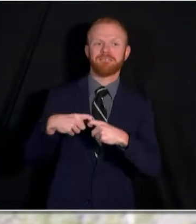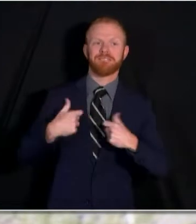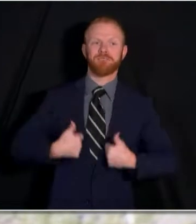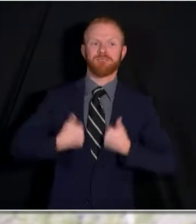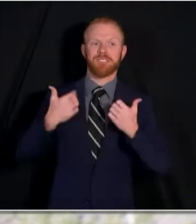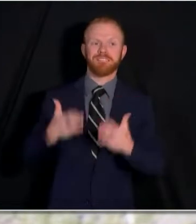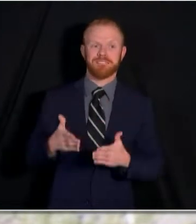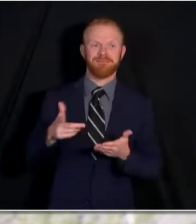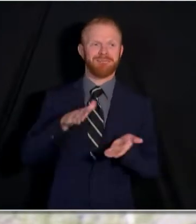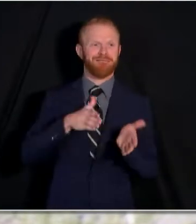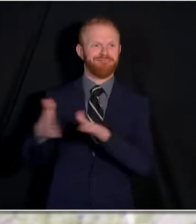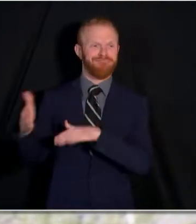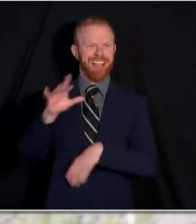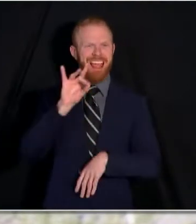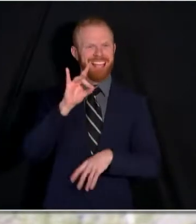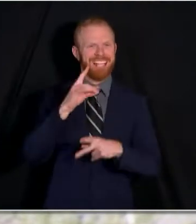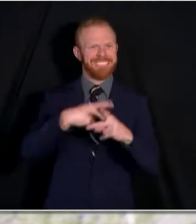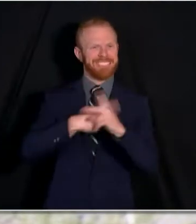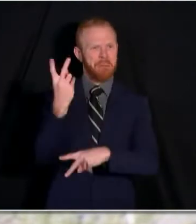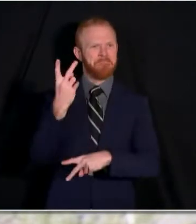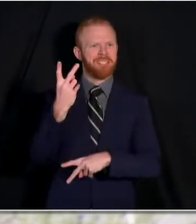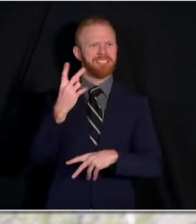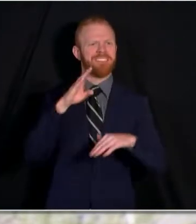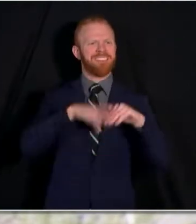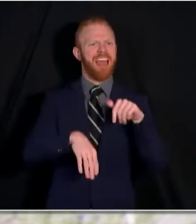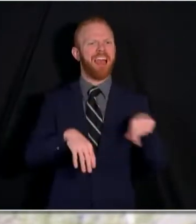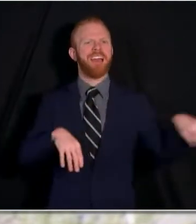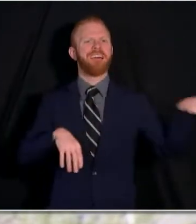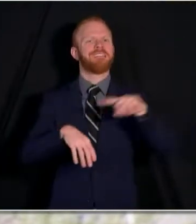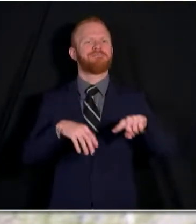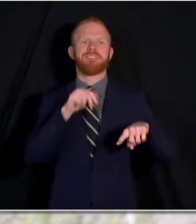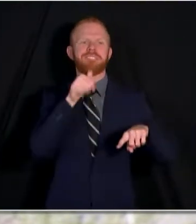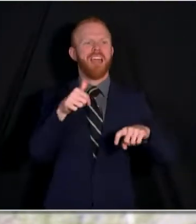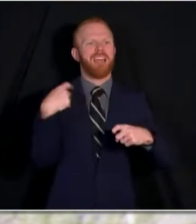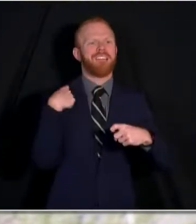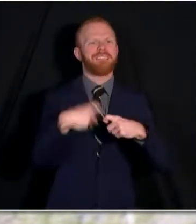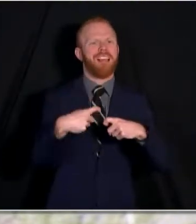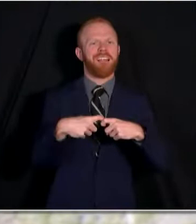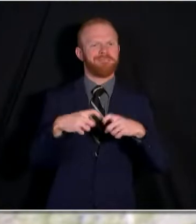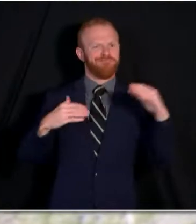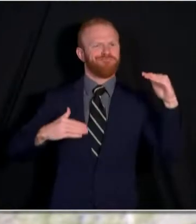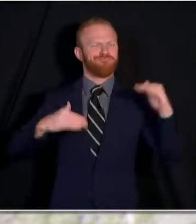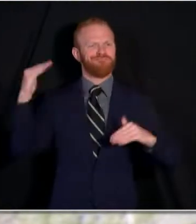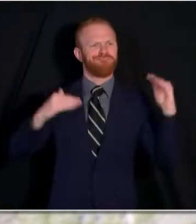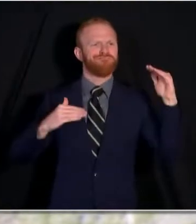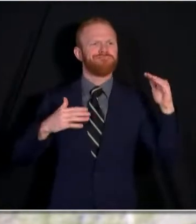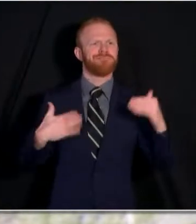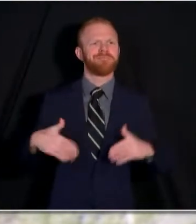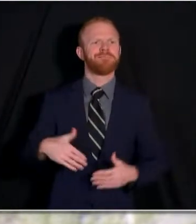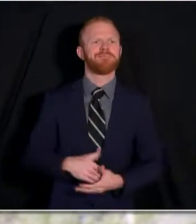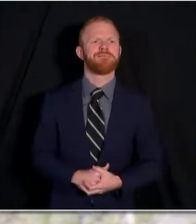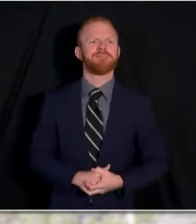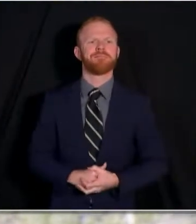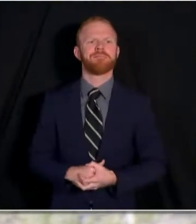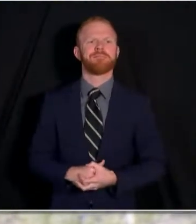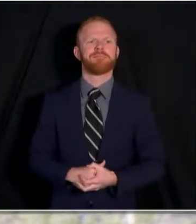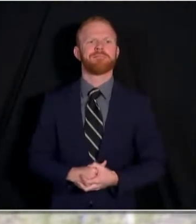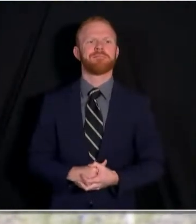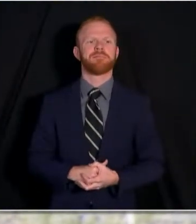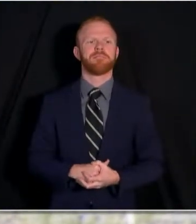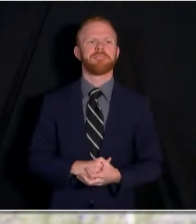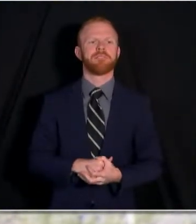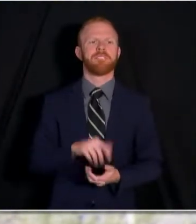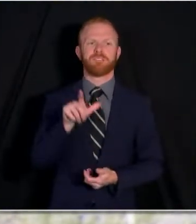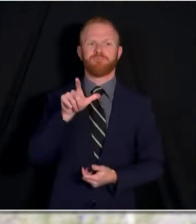from 3 and nearly half daily deaths per 100,000 in November to 28 deaths a day in